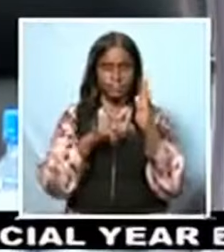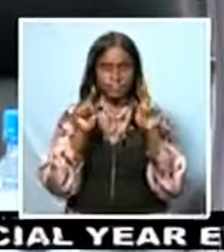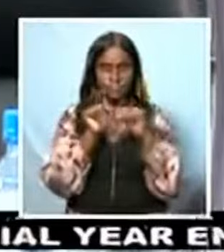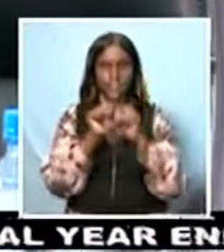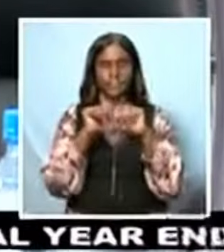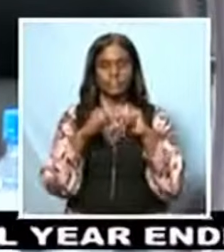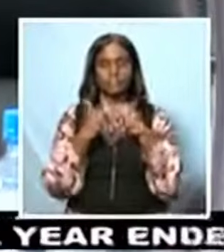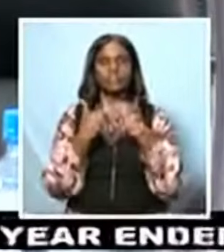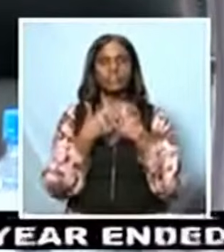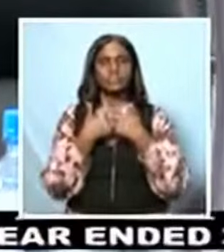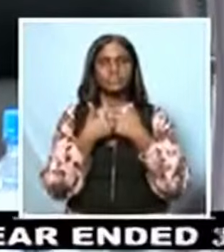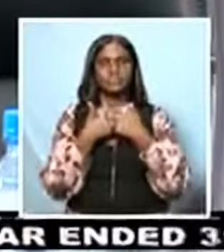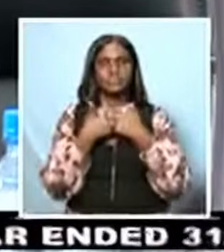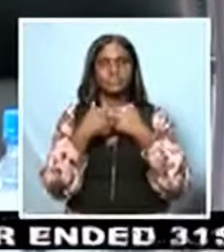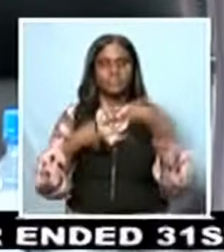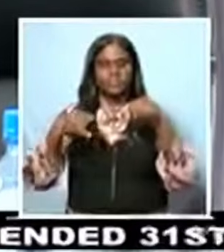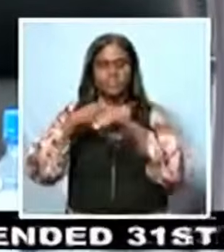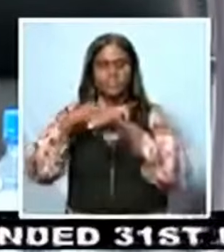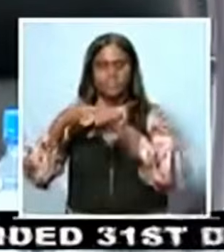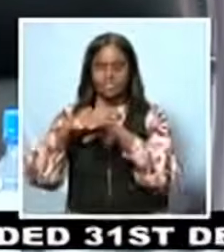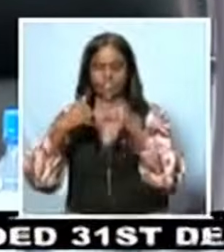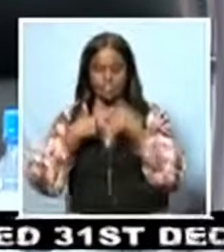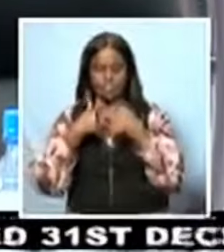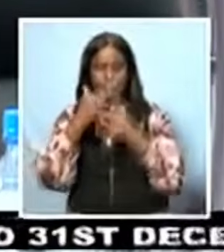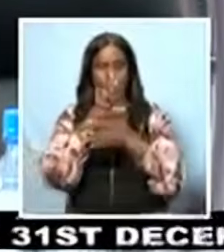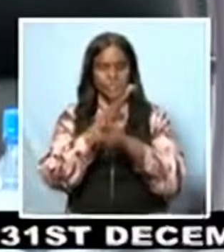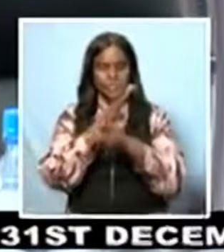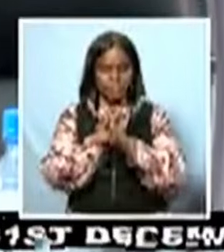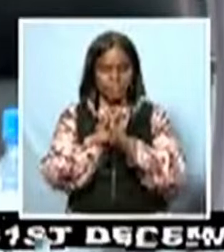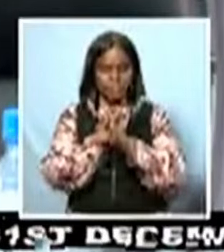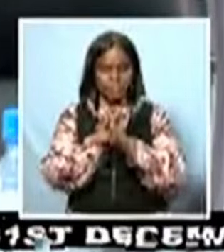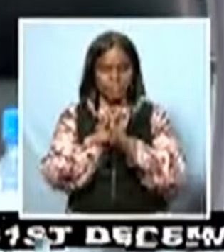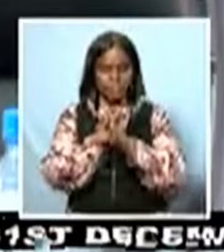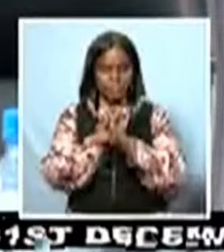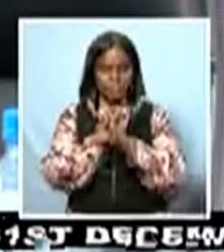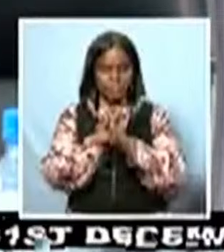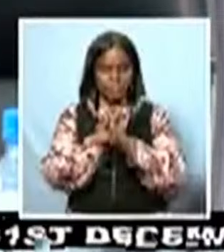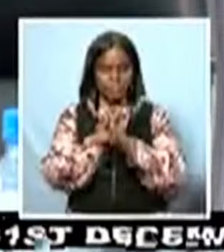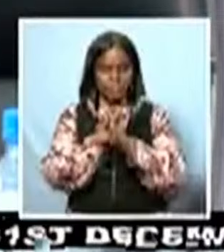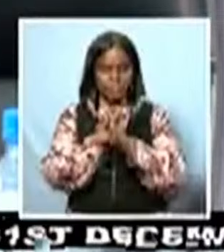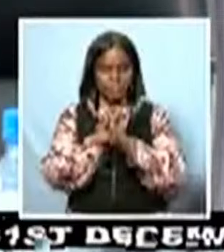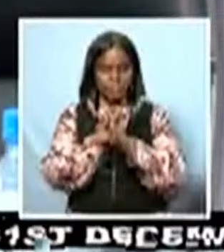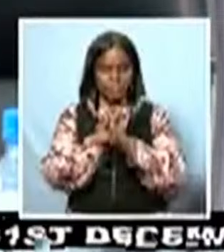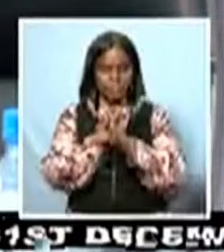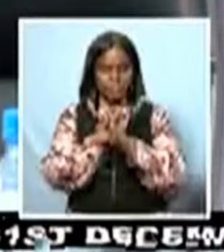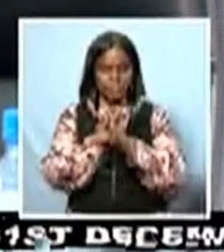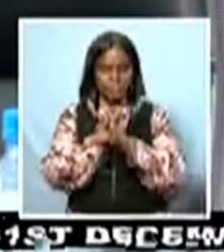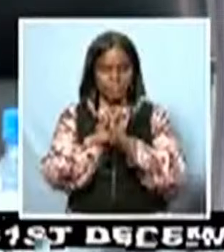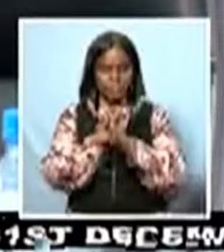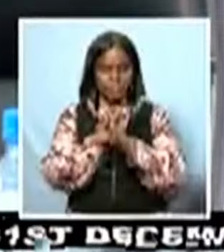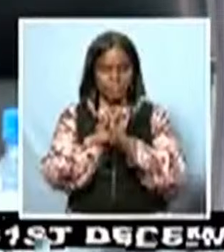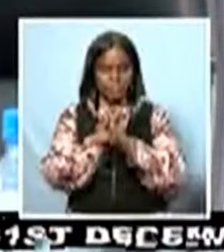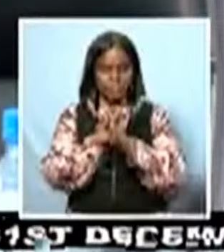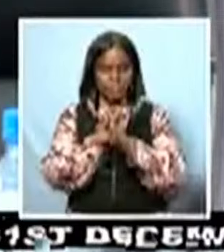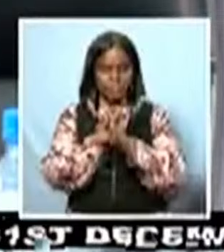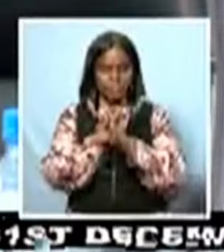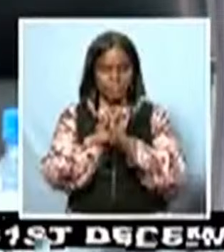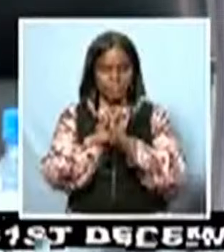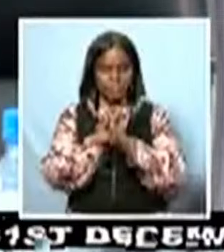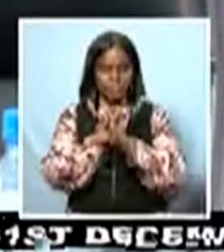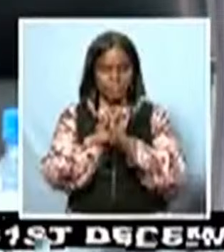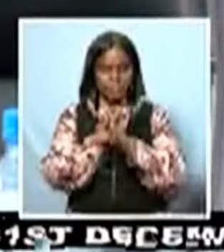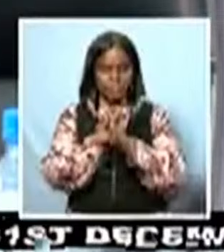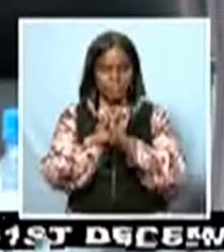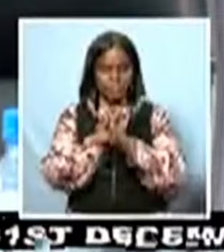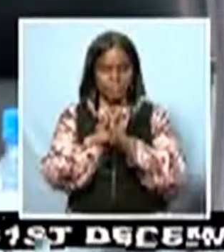we have engaged Zambia on certain revenue that they used to pay. That has been